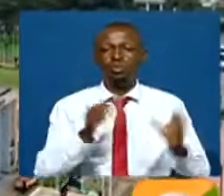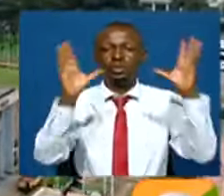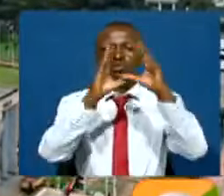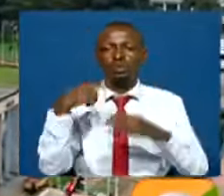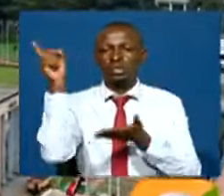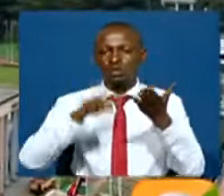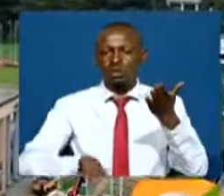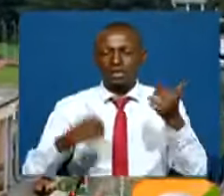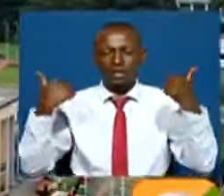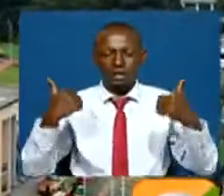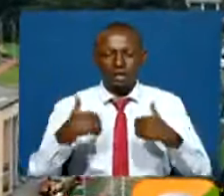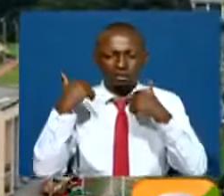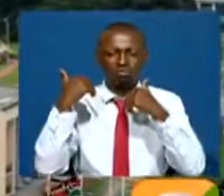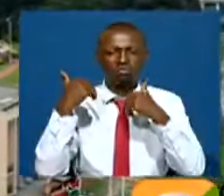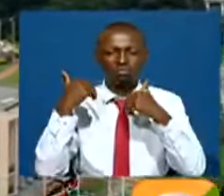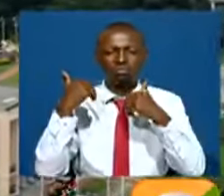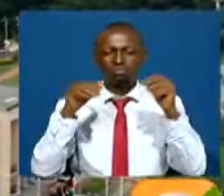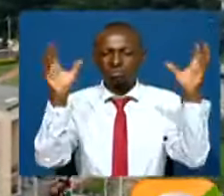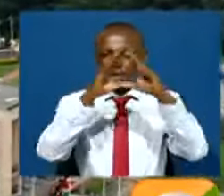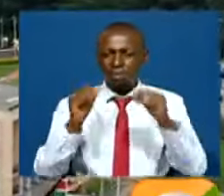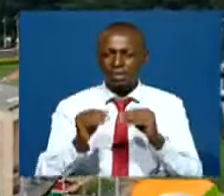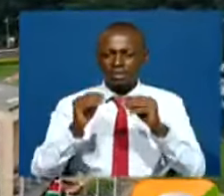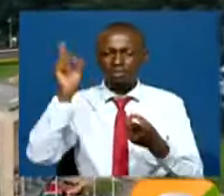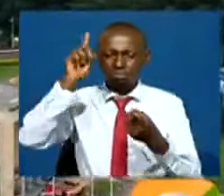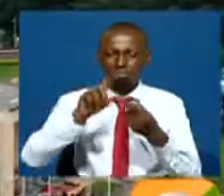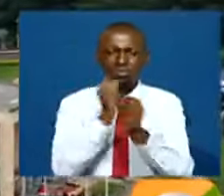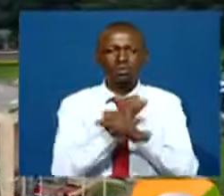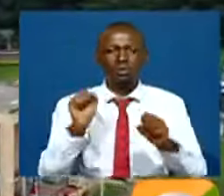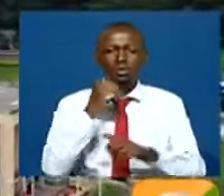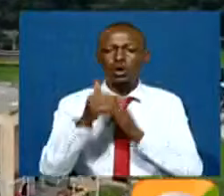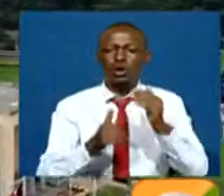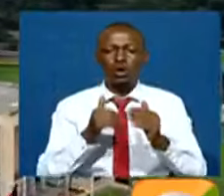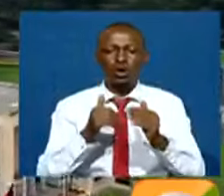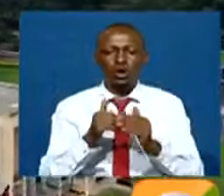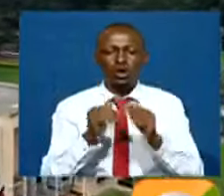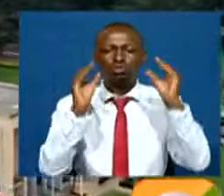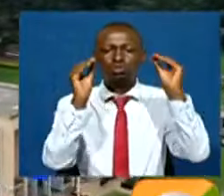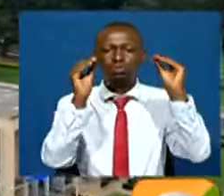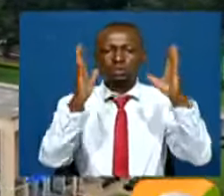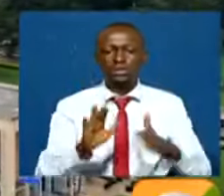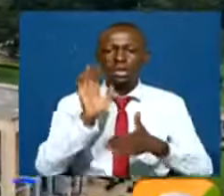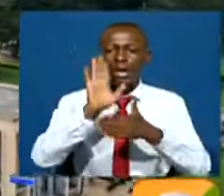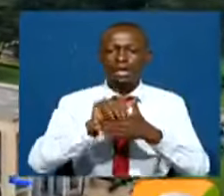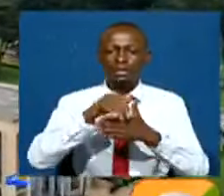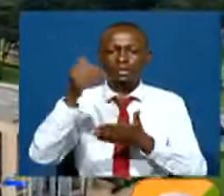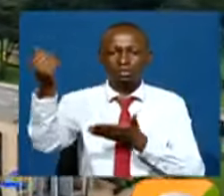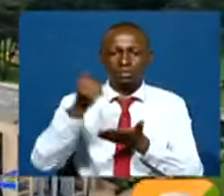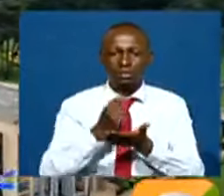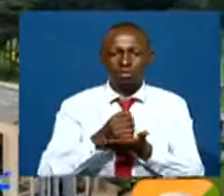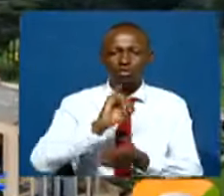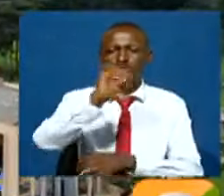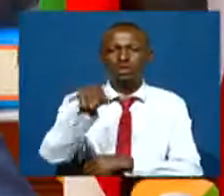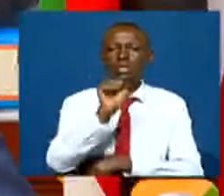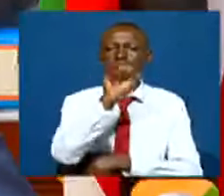has put irreducible minimums in the budget that includes hiring of all the JSS intern teachers on a permanent and